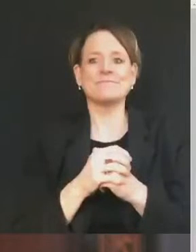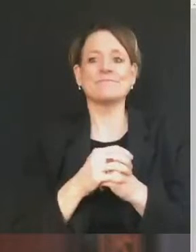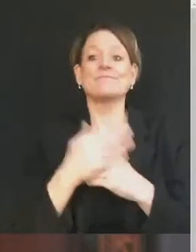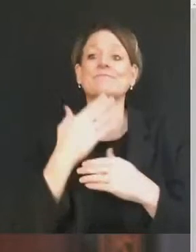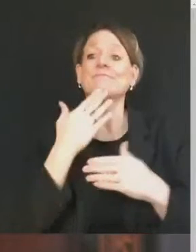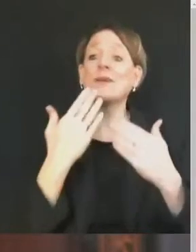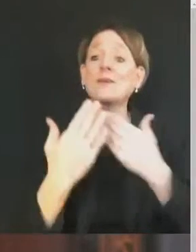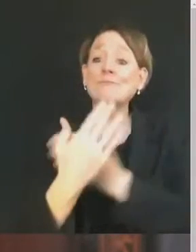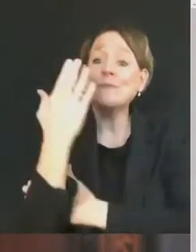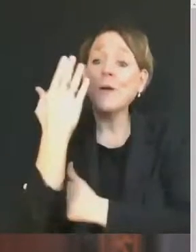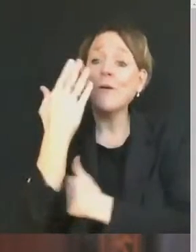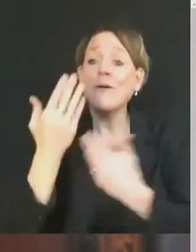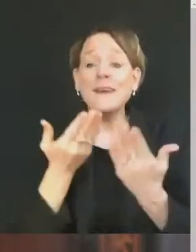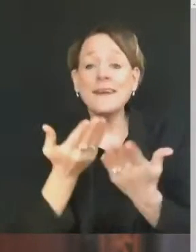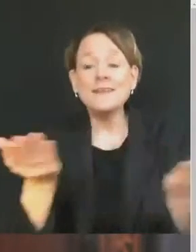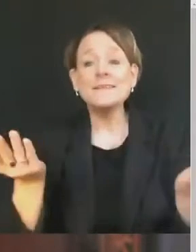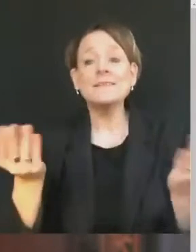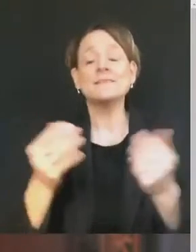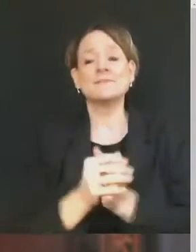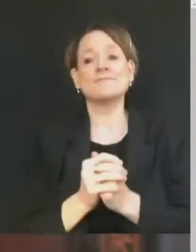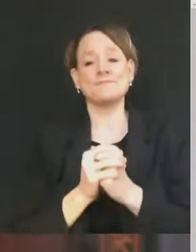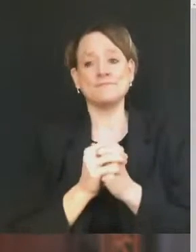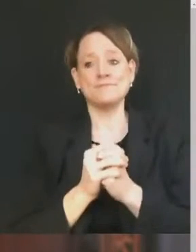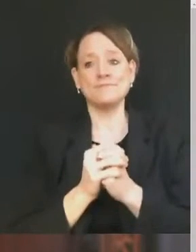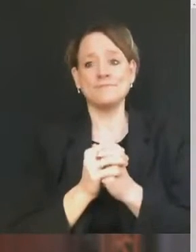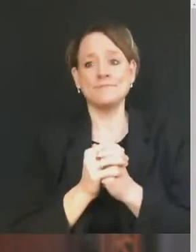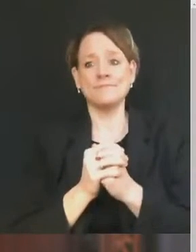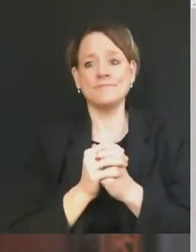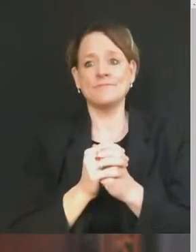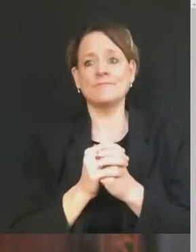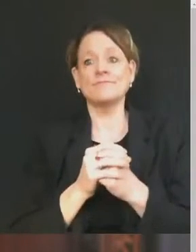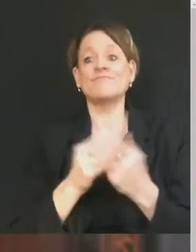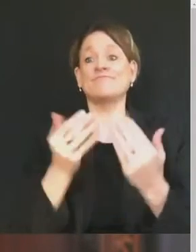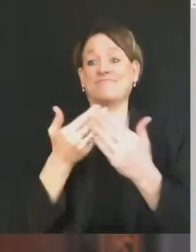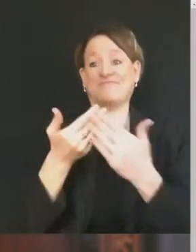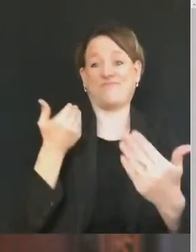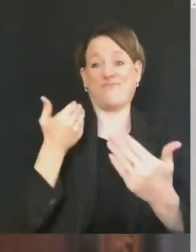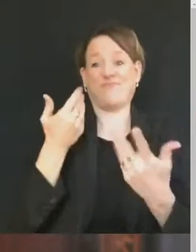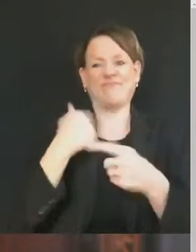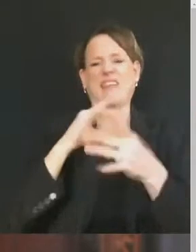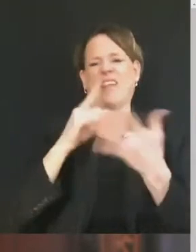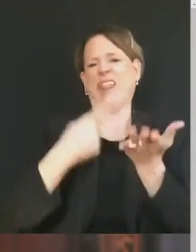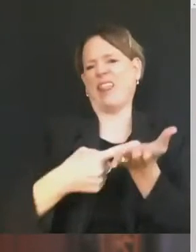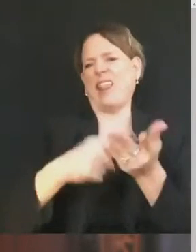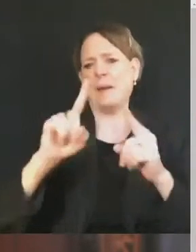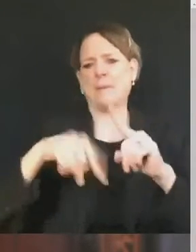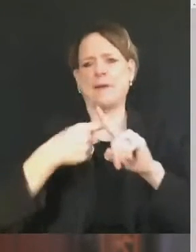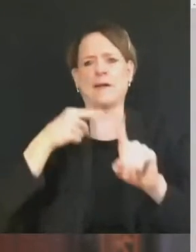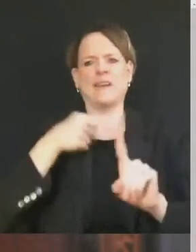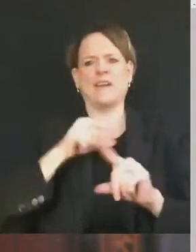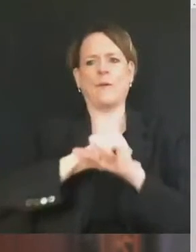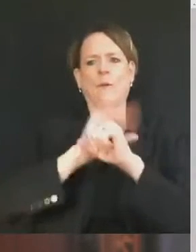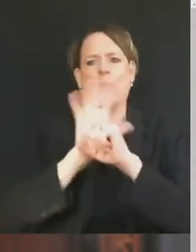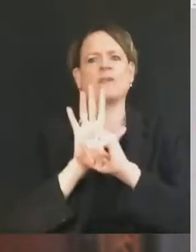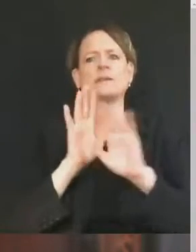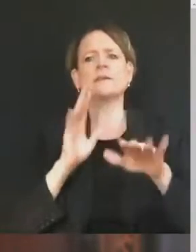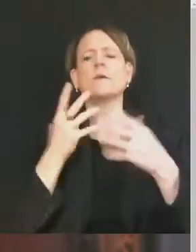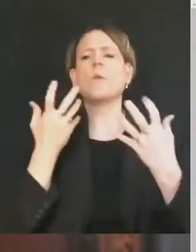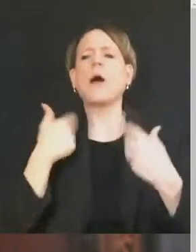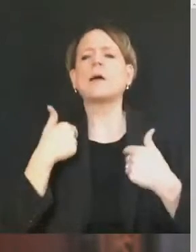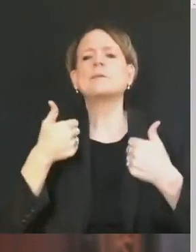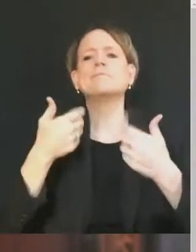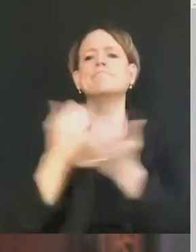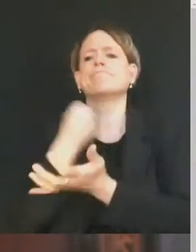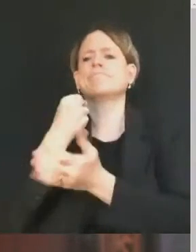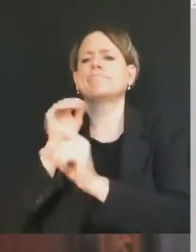our COVID-19 update today, I want to take a moment to remind you to vote.